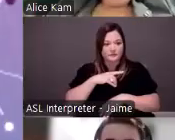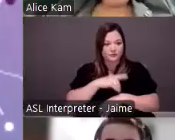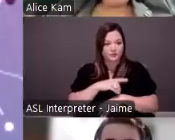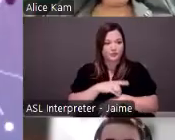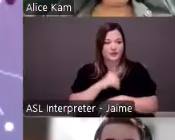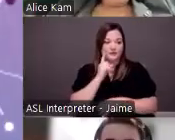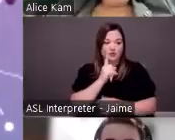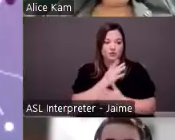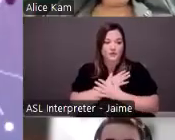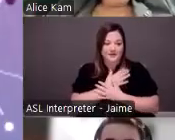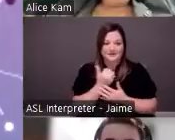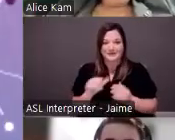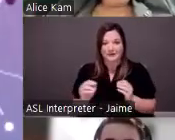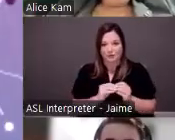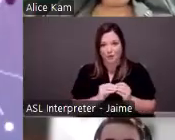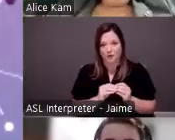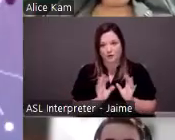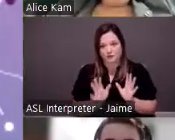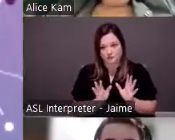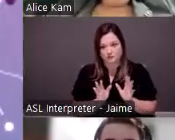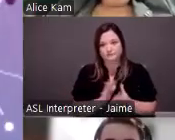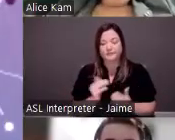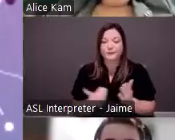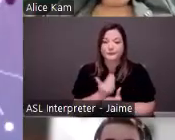of change.